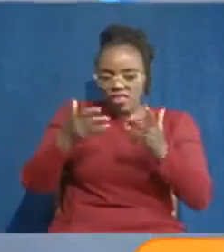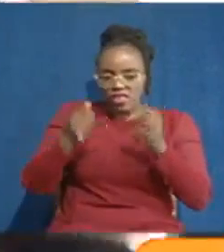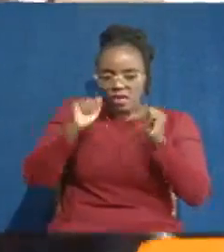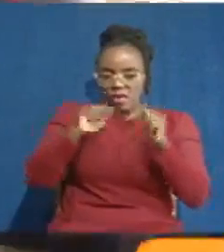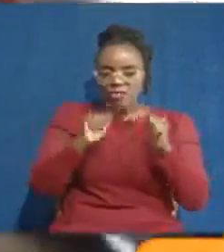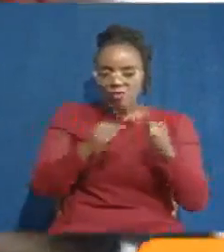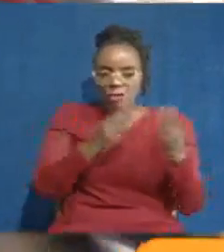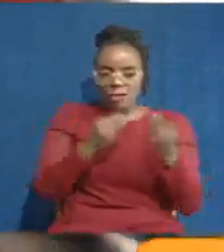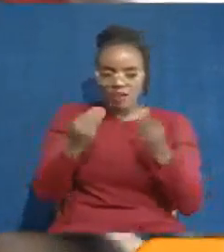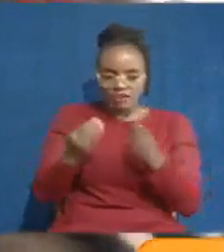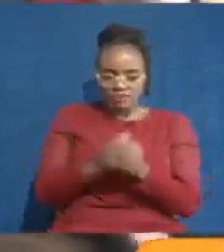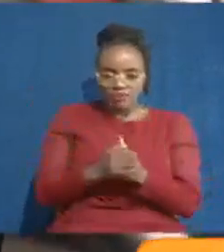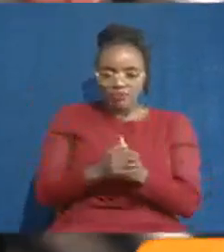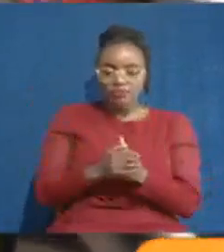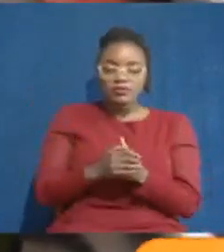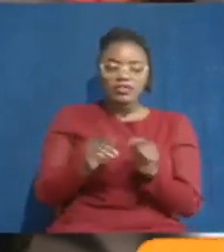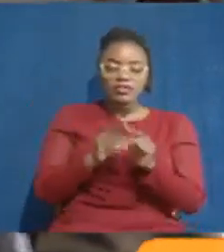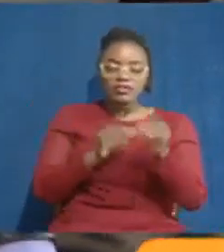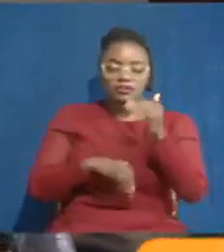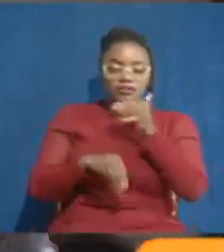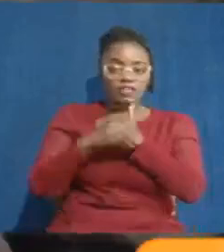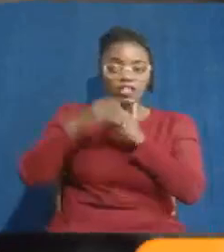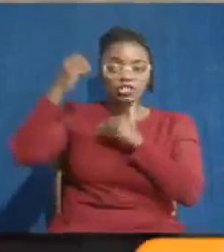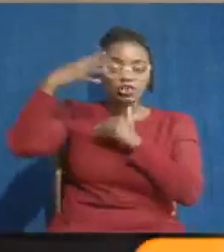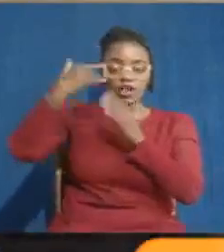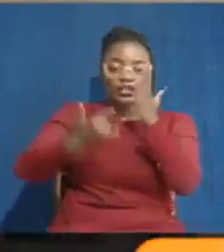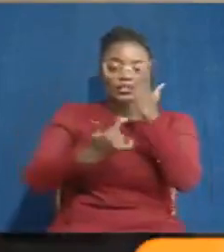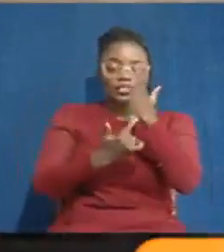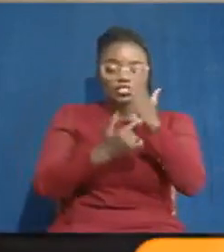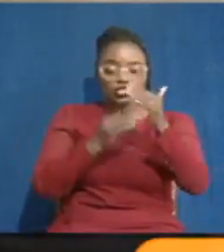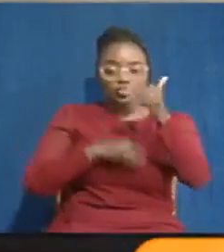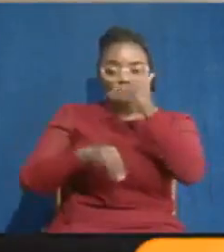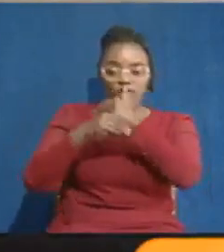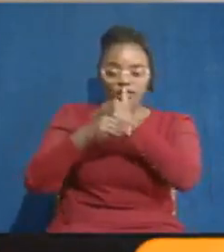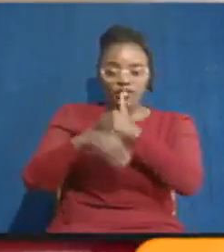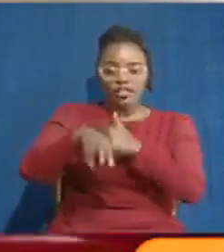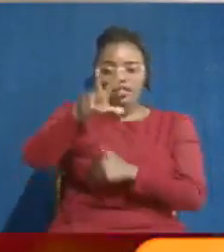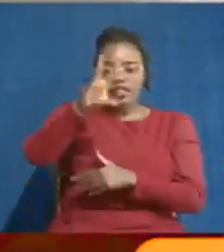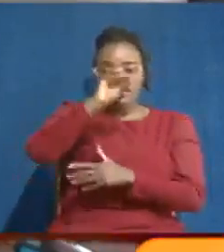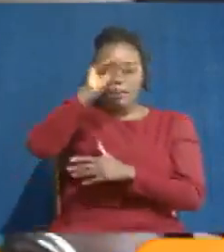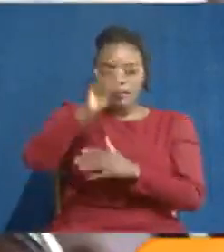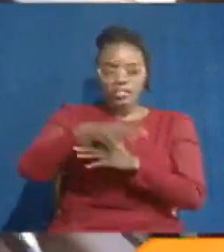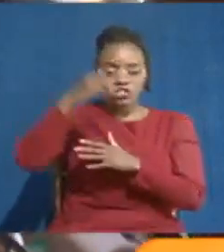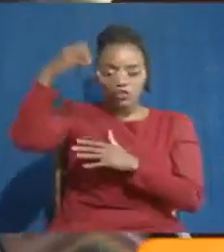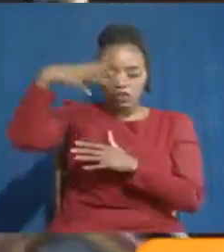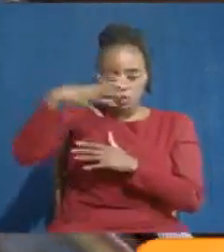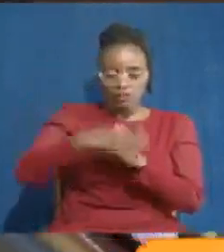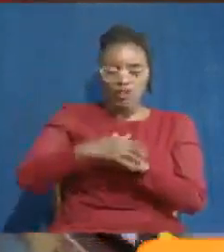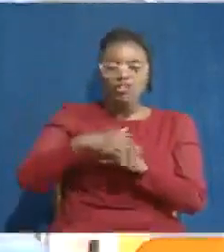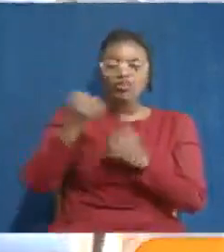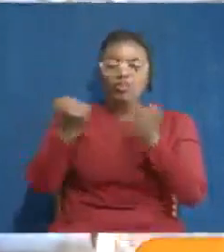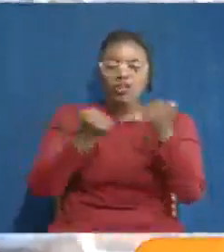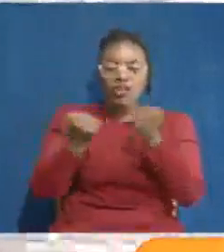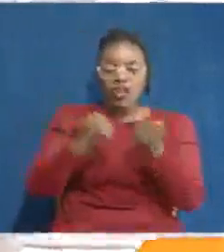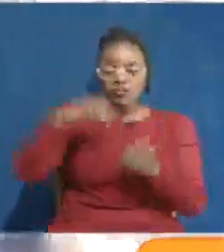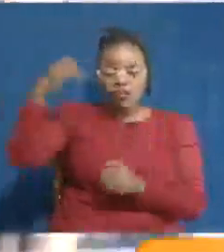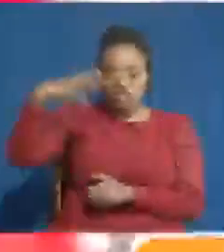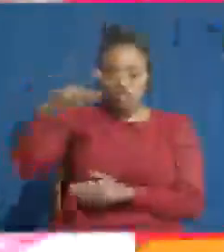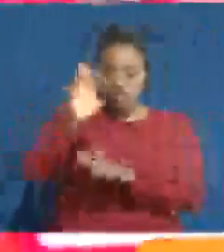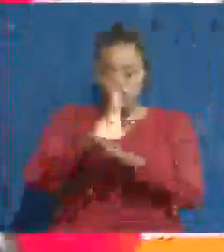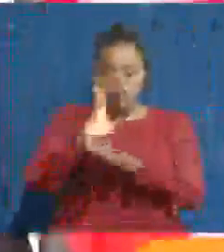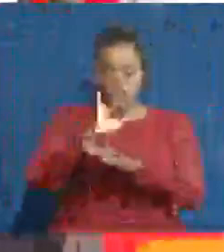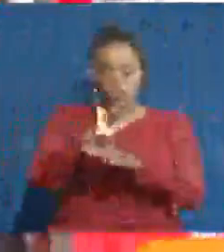possible. Ecomobilus is now embracing solar technology to add at least 30% of power to the electric vehicles. With